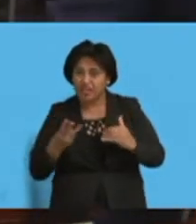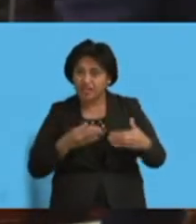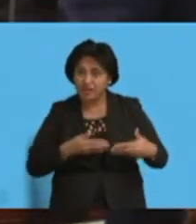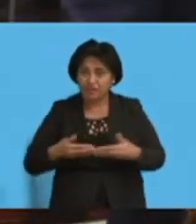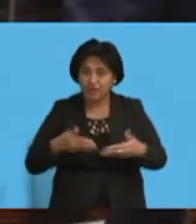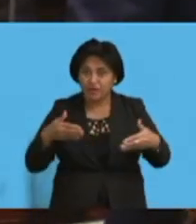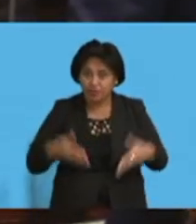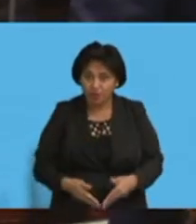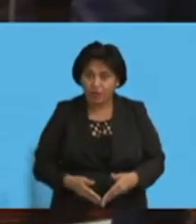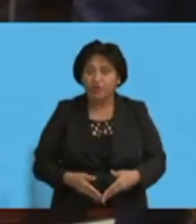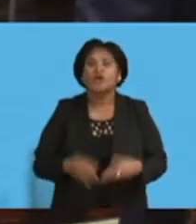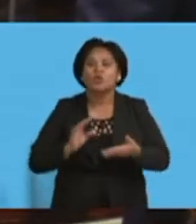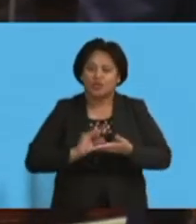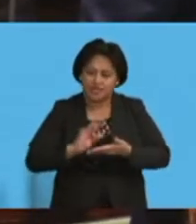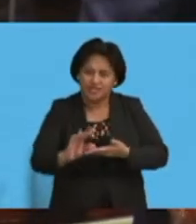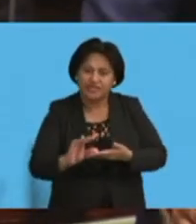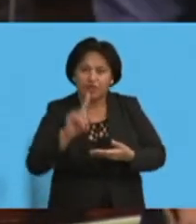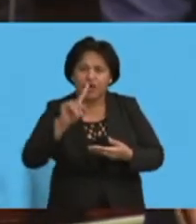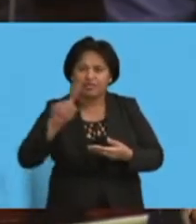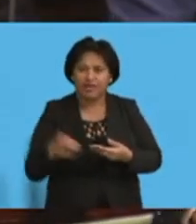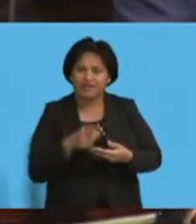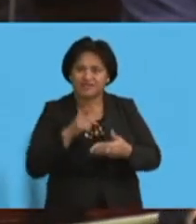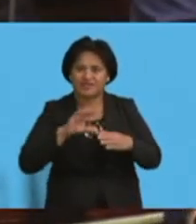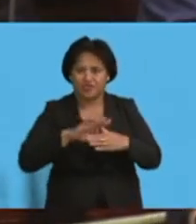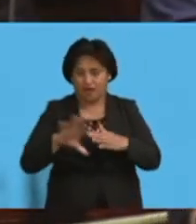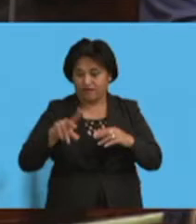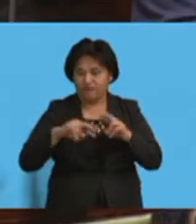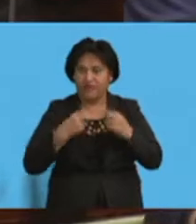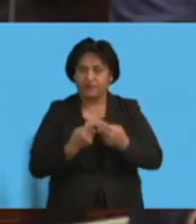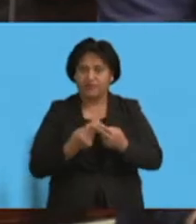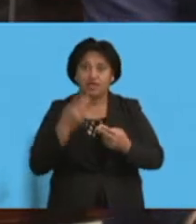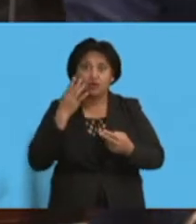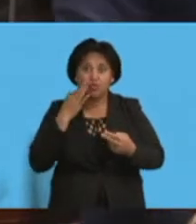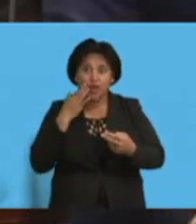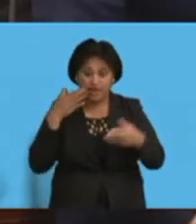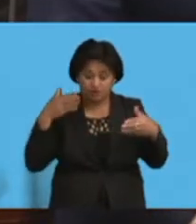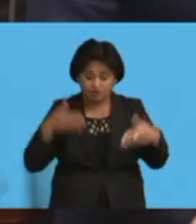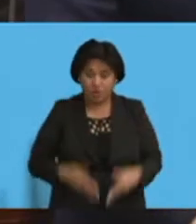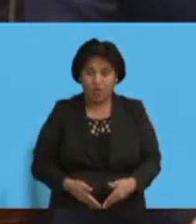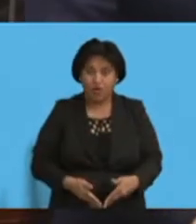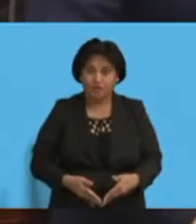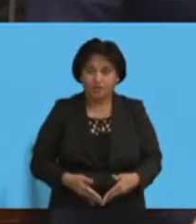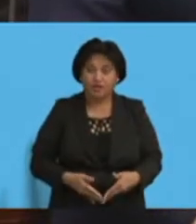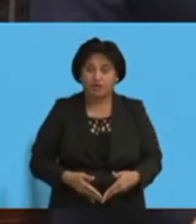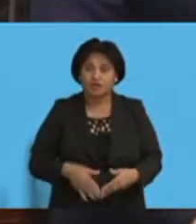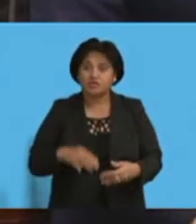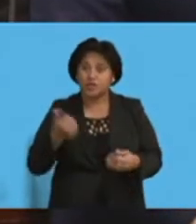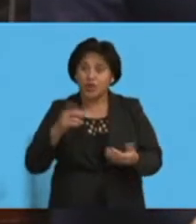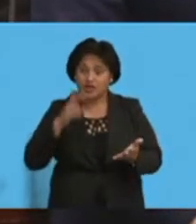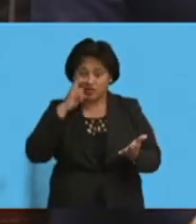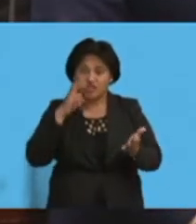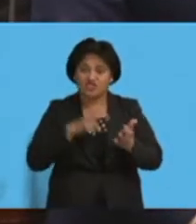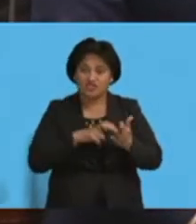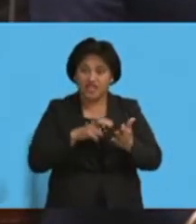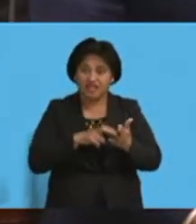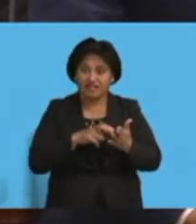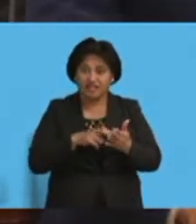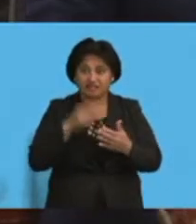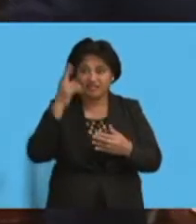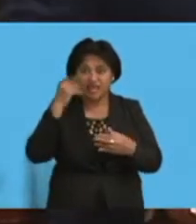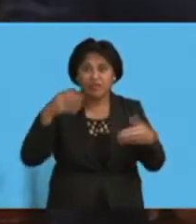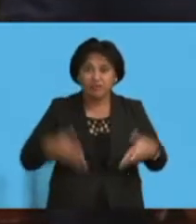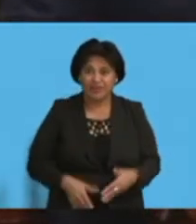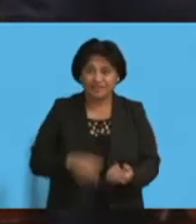granted $1,000. The moment the newborn is registered at the BDM office, only upon registration at